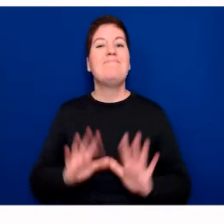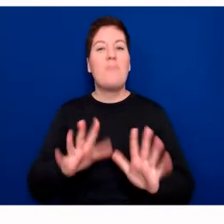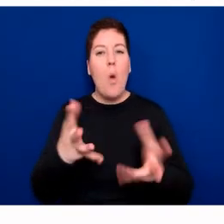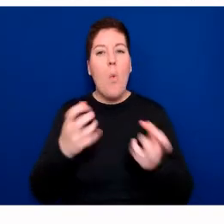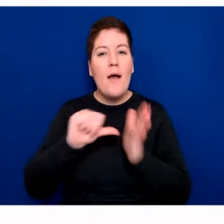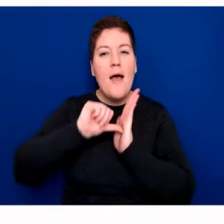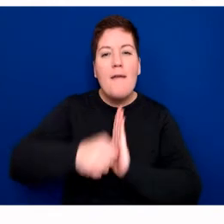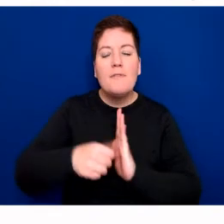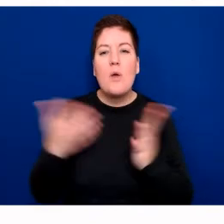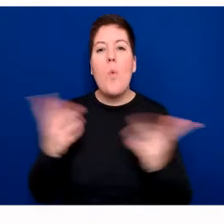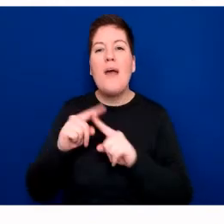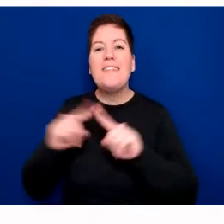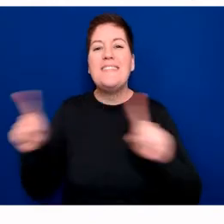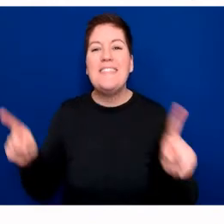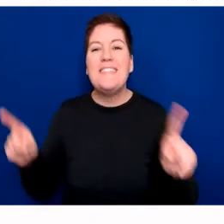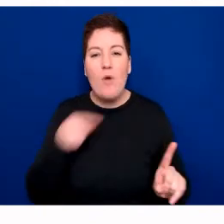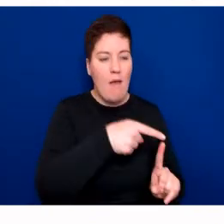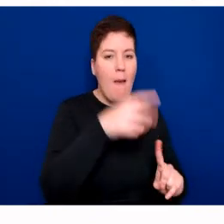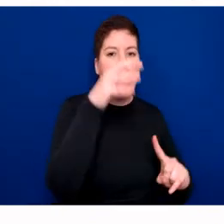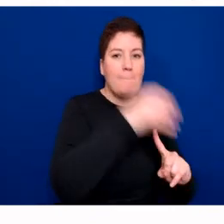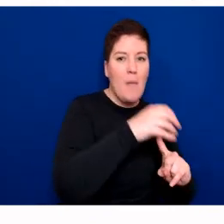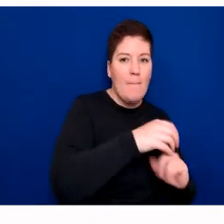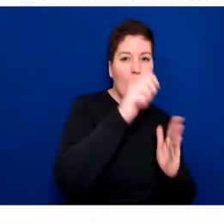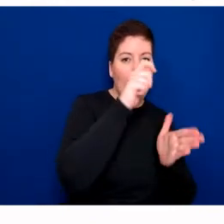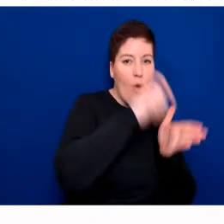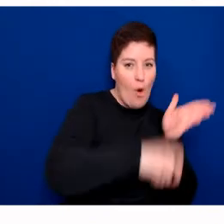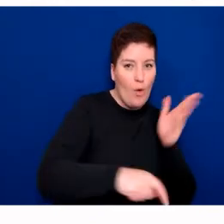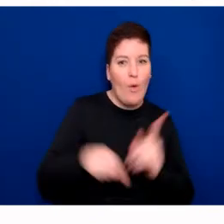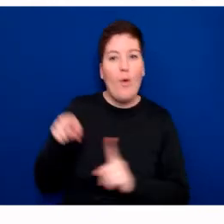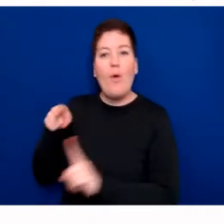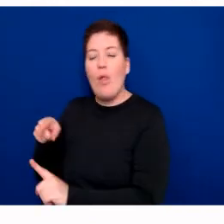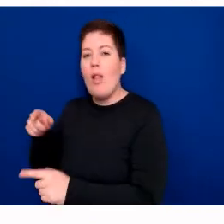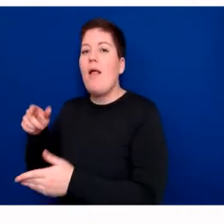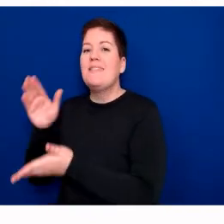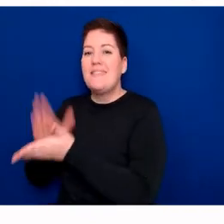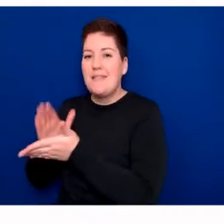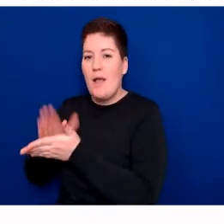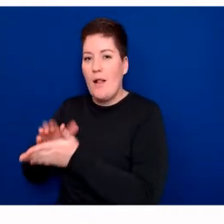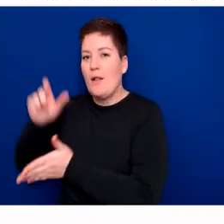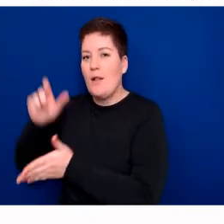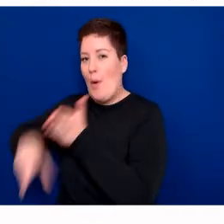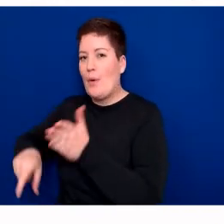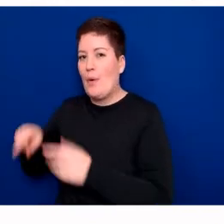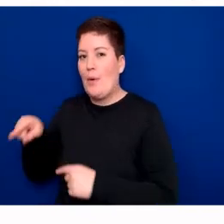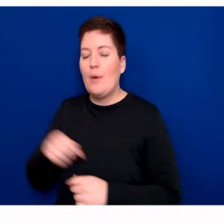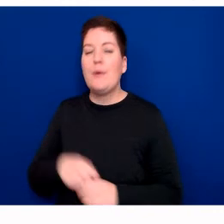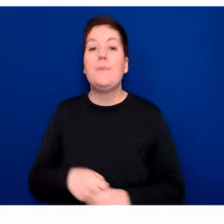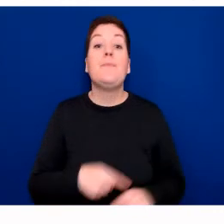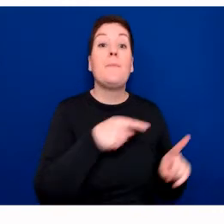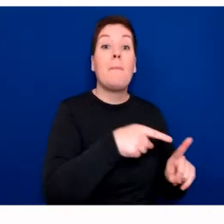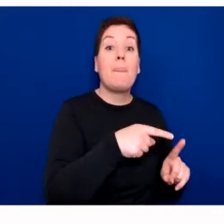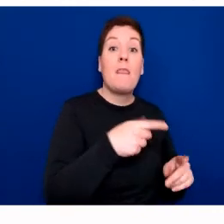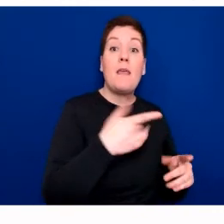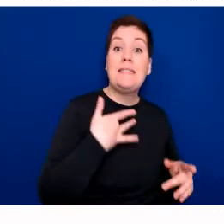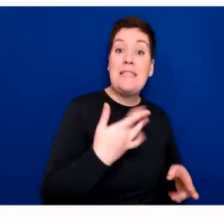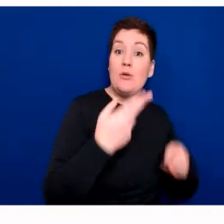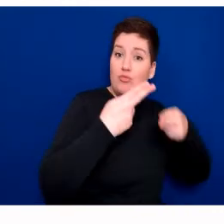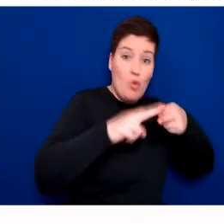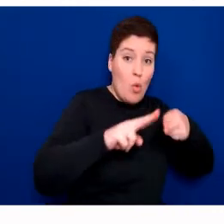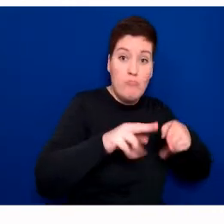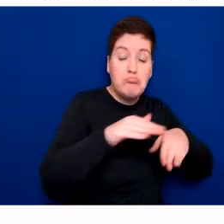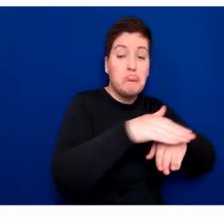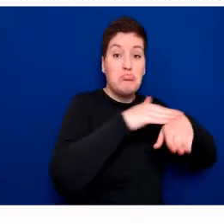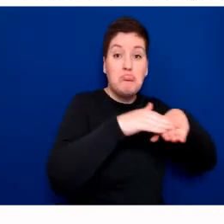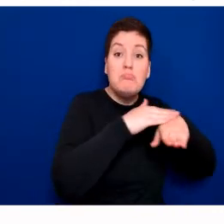Here is a chart showing the differences between popular and scholarly articles. Popular articles are